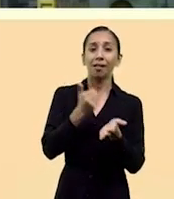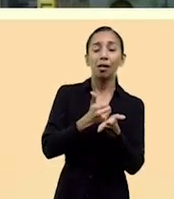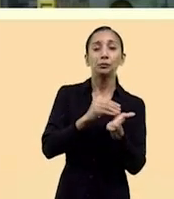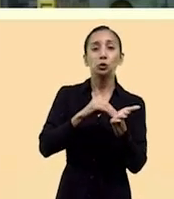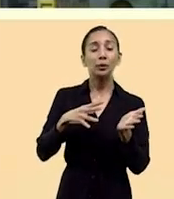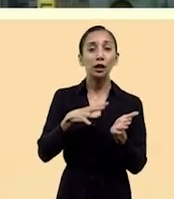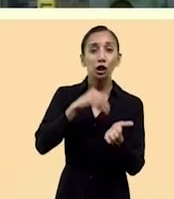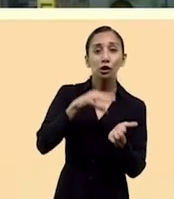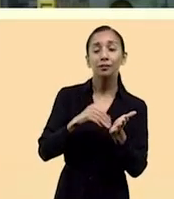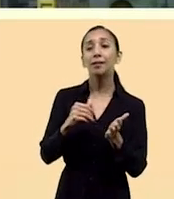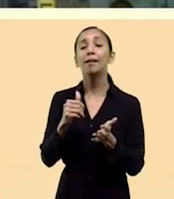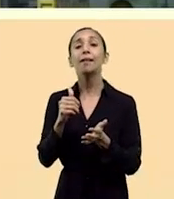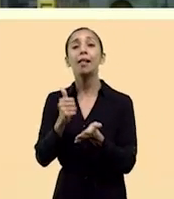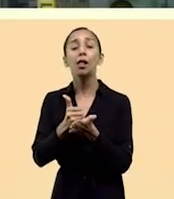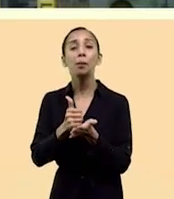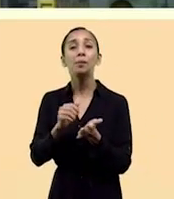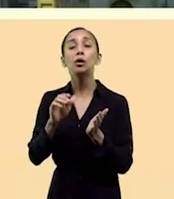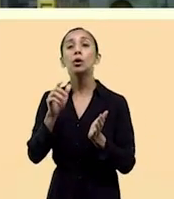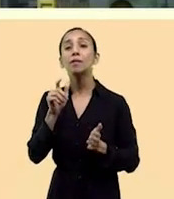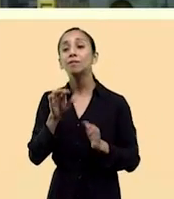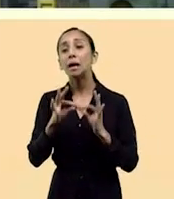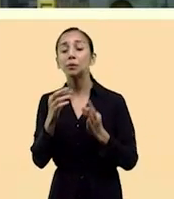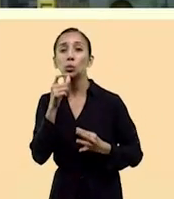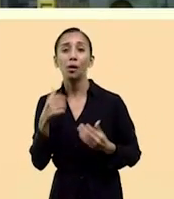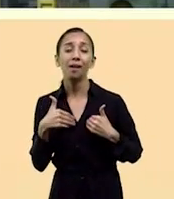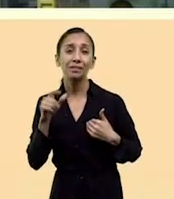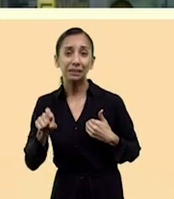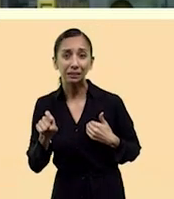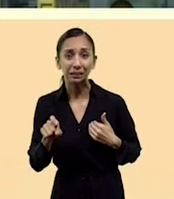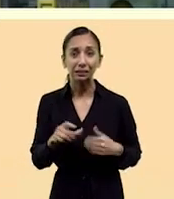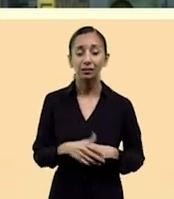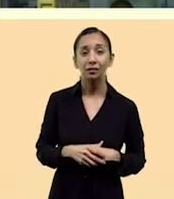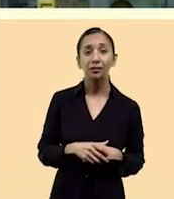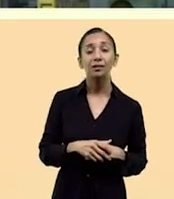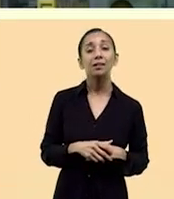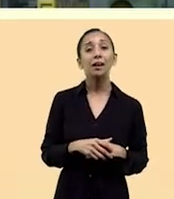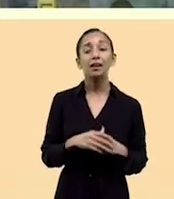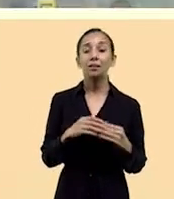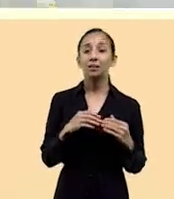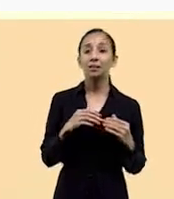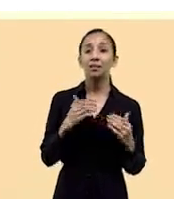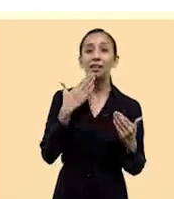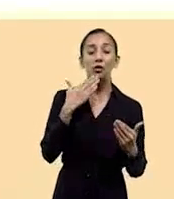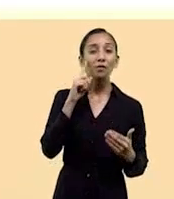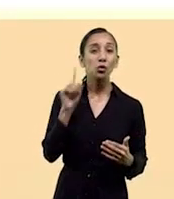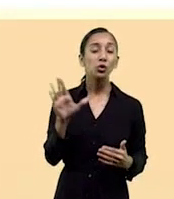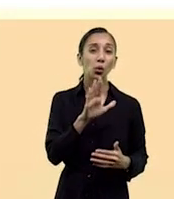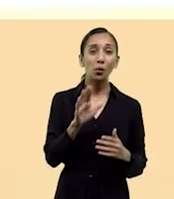look forward to our safe return to schools. Thank you for your continued patience and support.